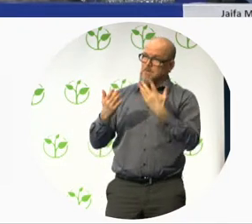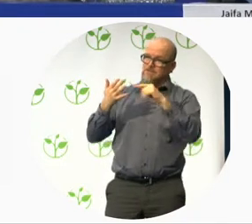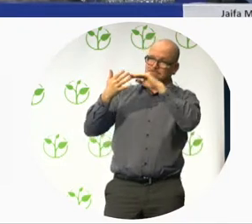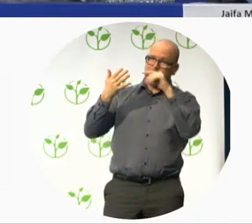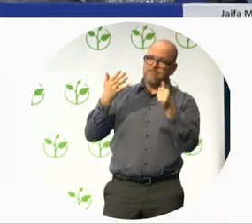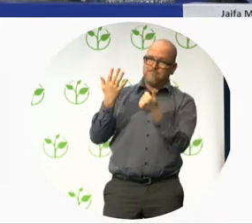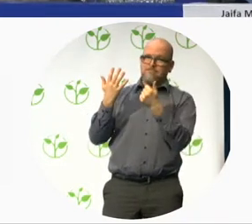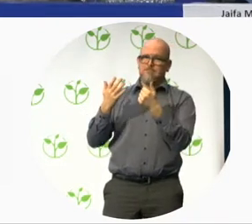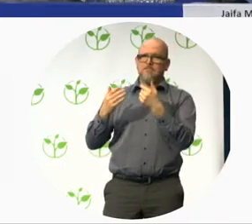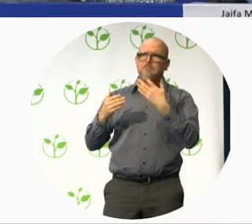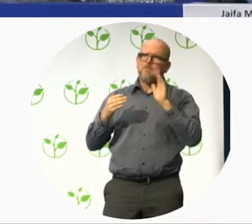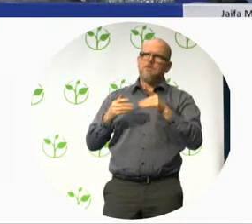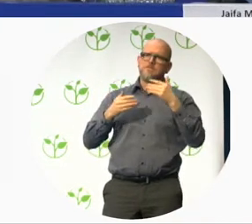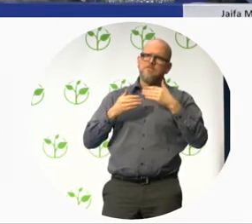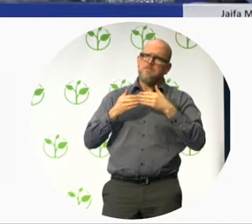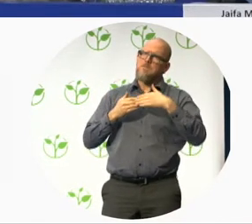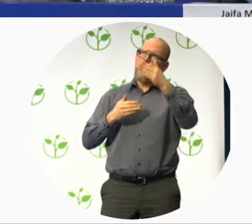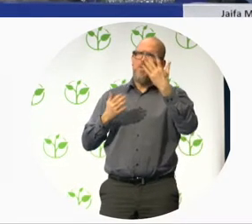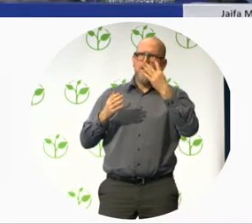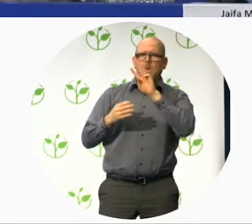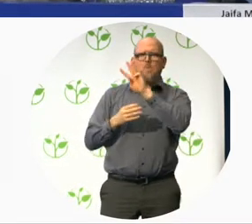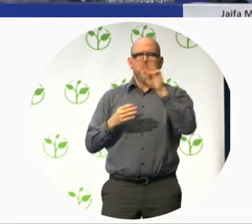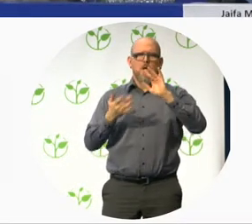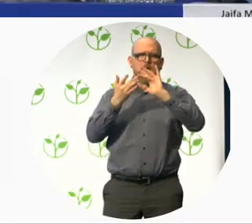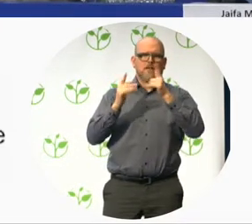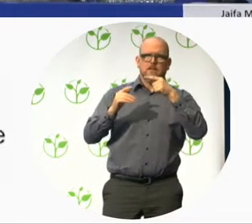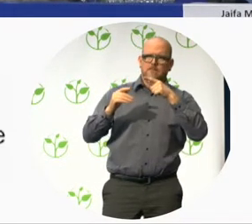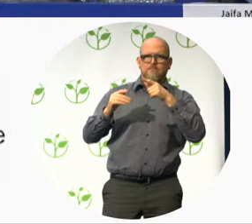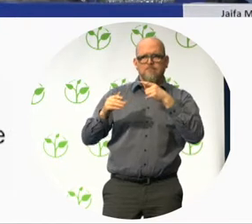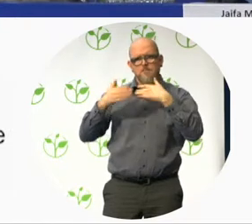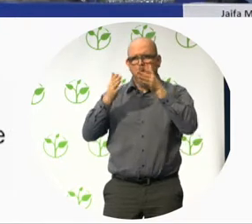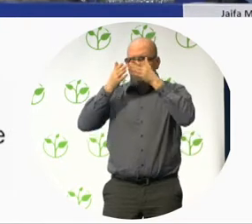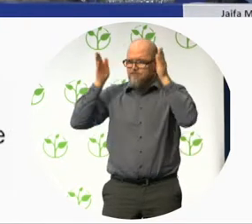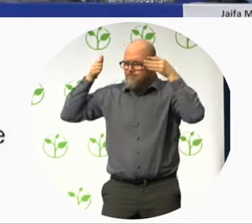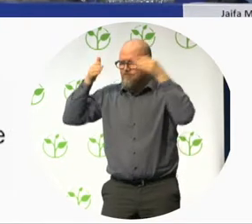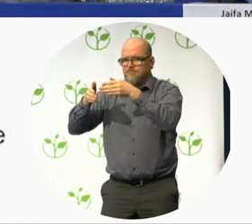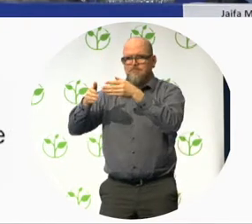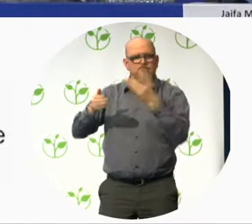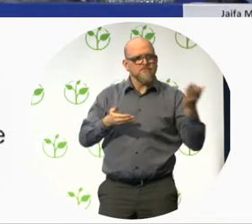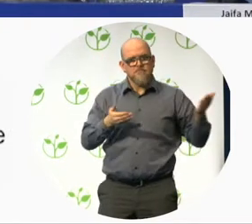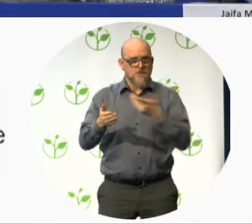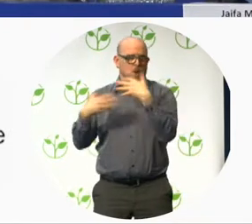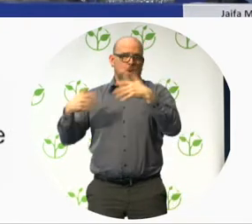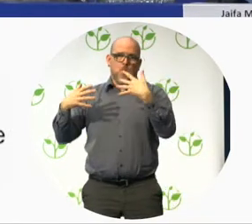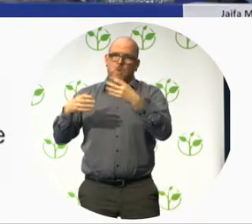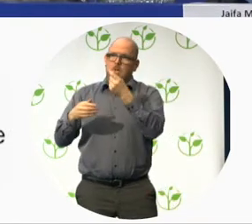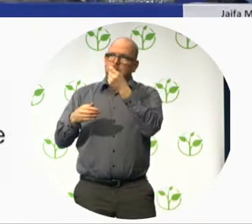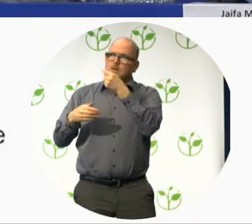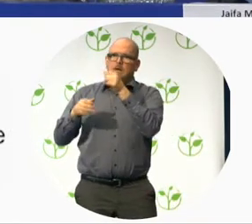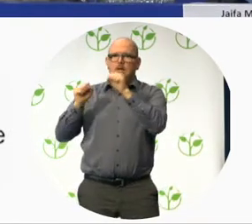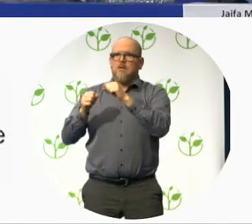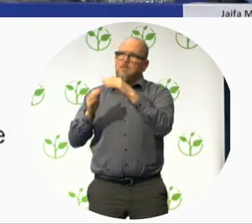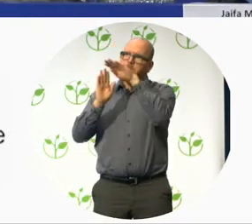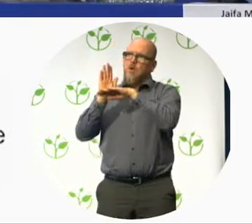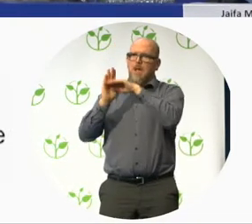to get into the internet safely. We need to get access to knowledge. And this is really a problem where deaf people cannot really get into